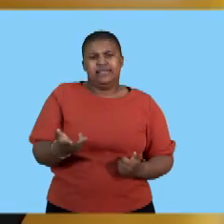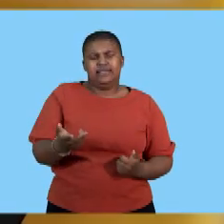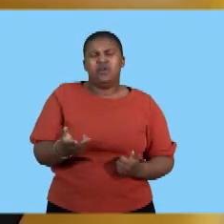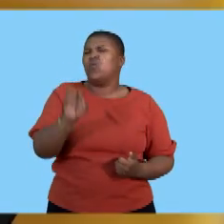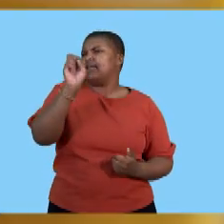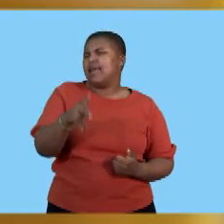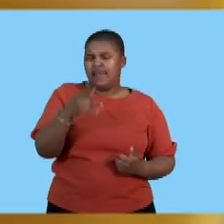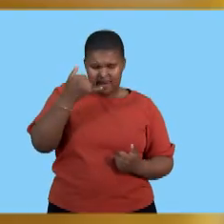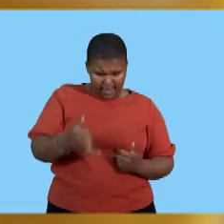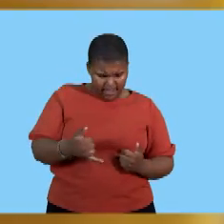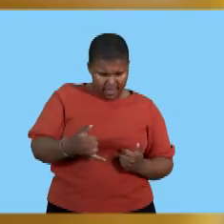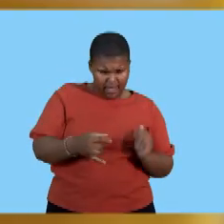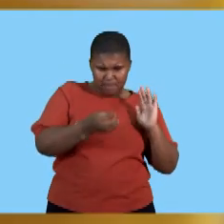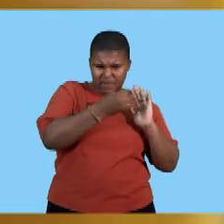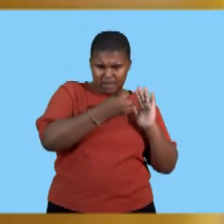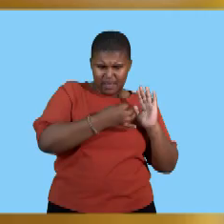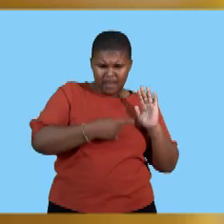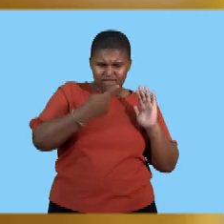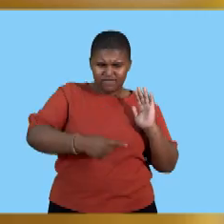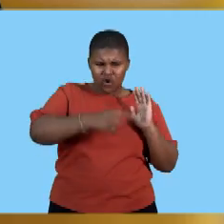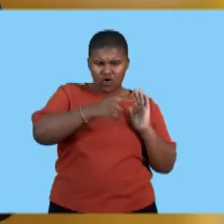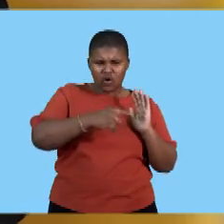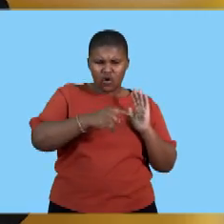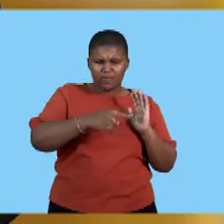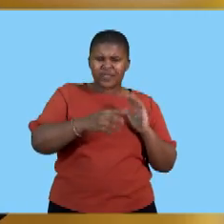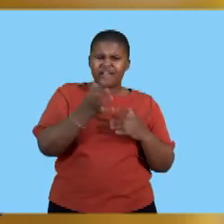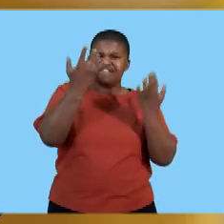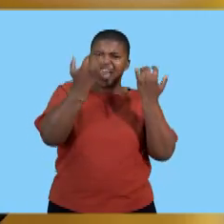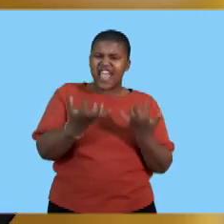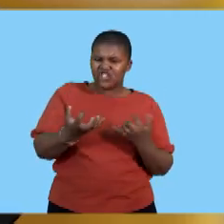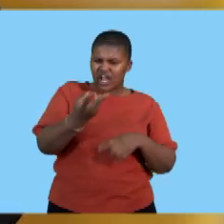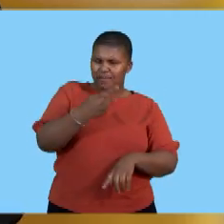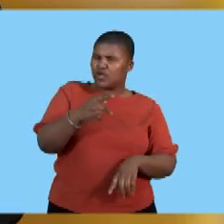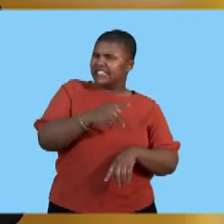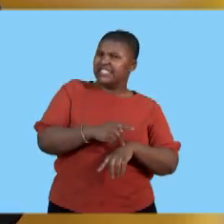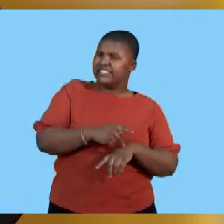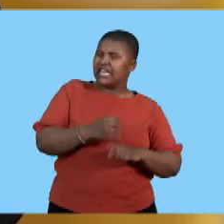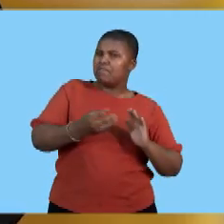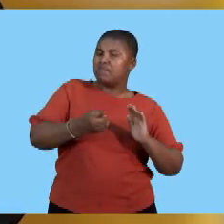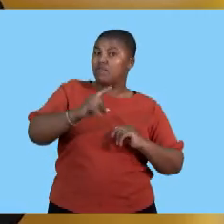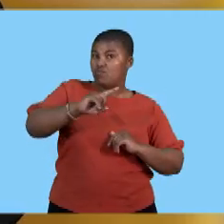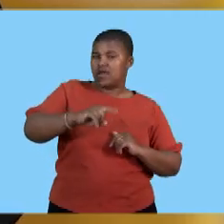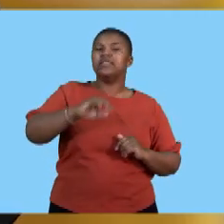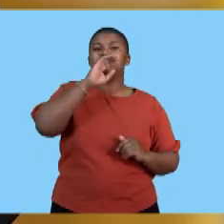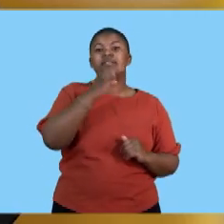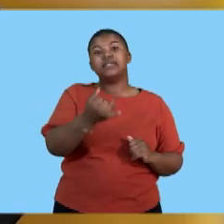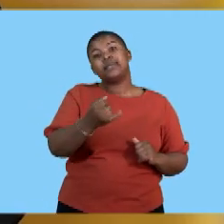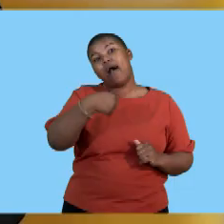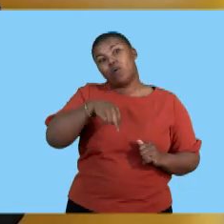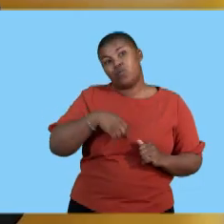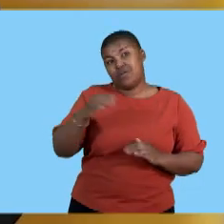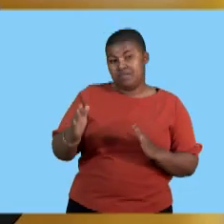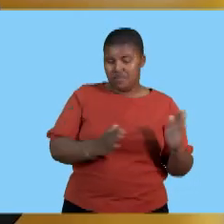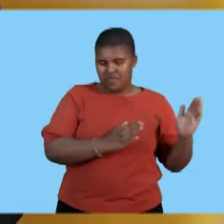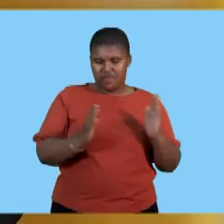then is recorded when we go to the statement of financial position? We go to the trade and other payables note, that